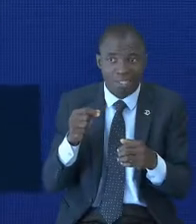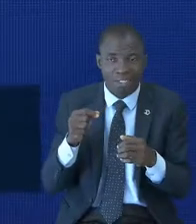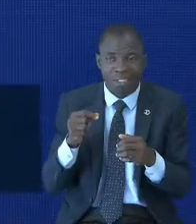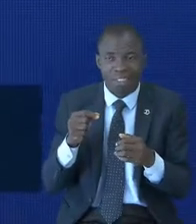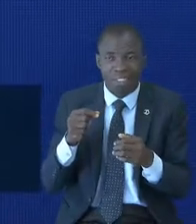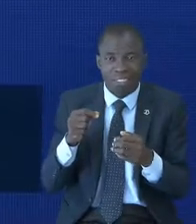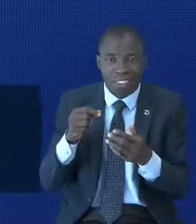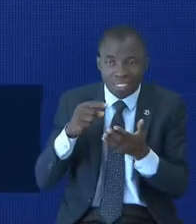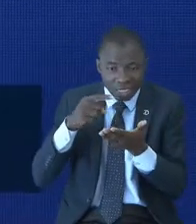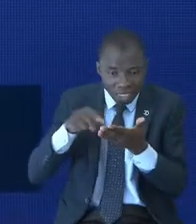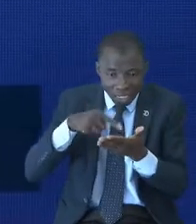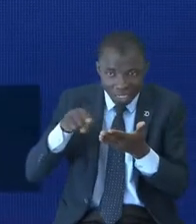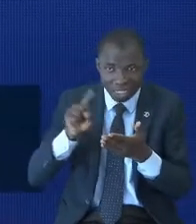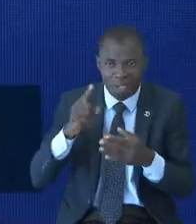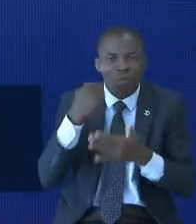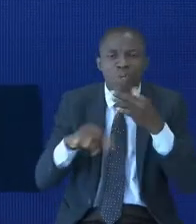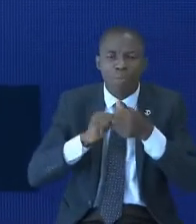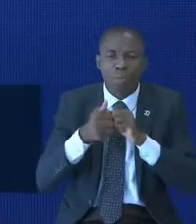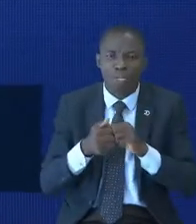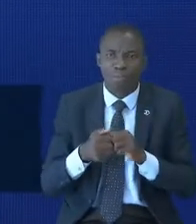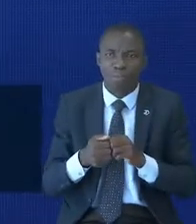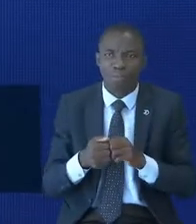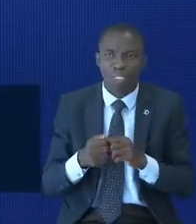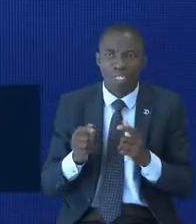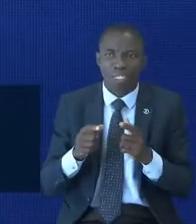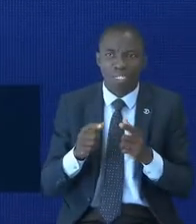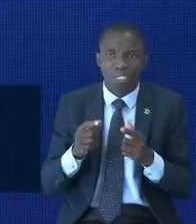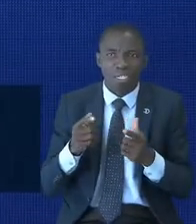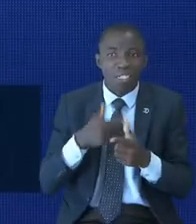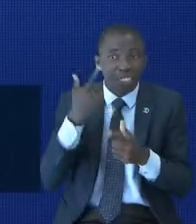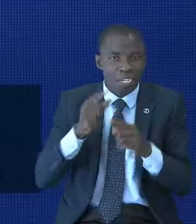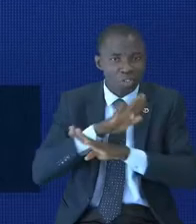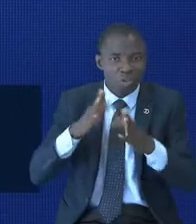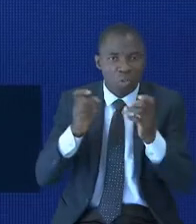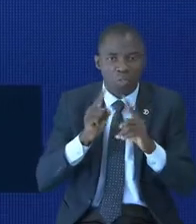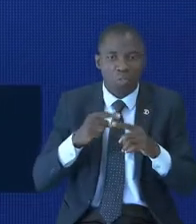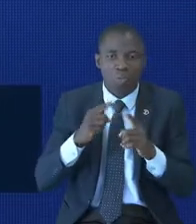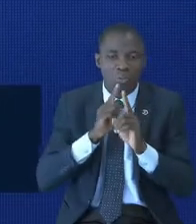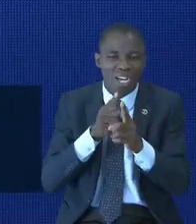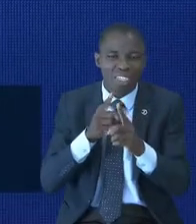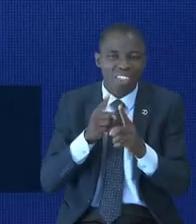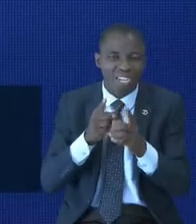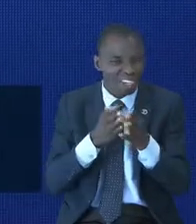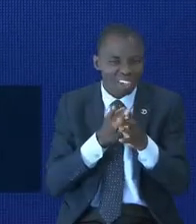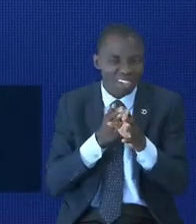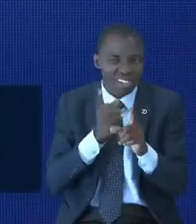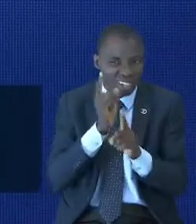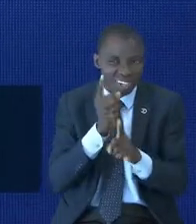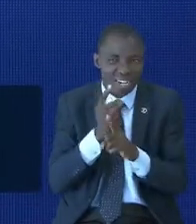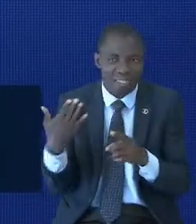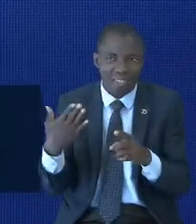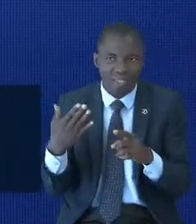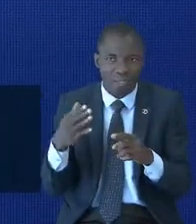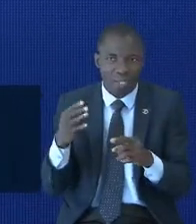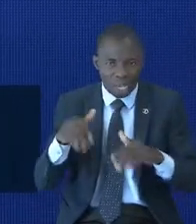check-in, what's the problem? And then you don't want to tell him the right thing. What did you come to the doctor if you